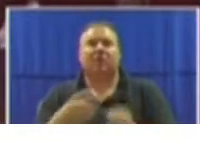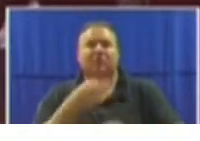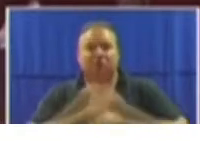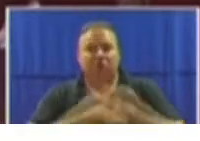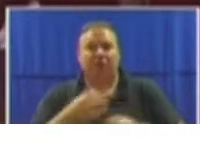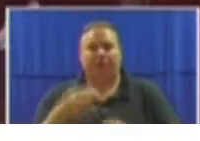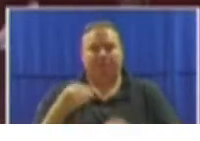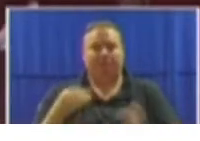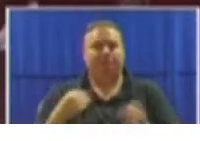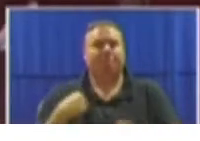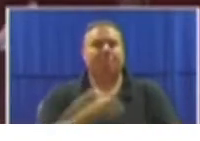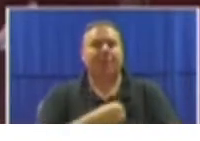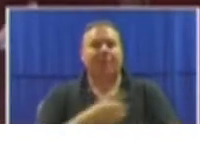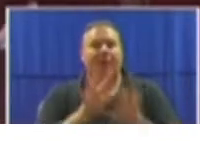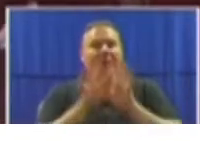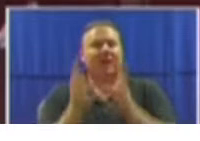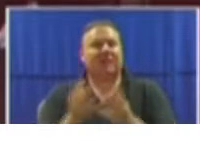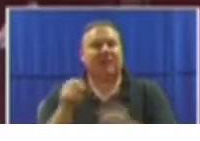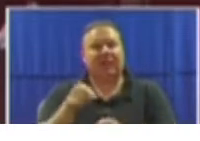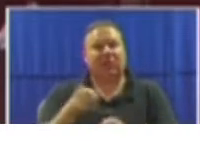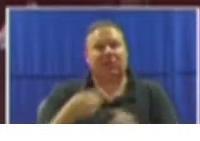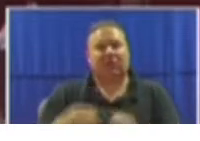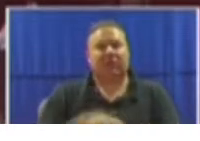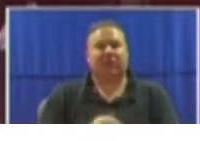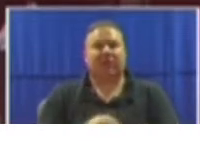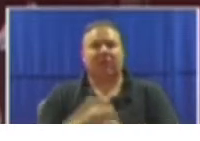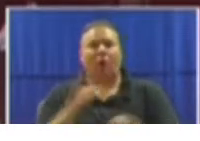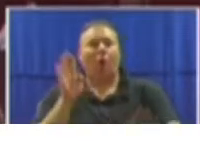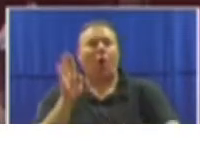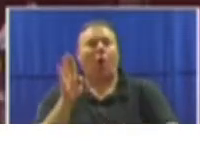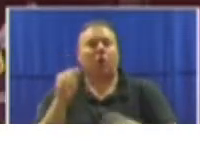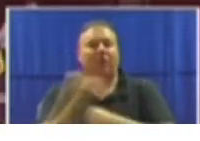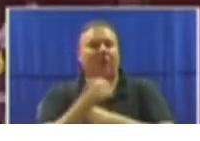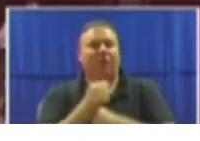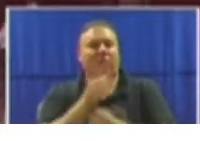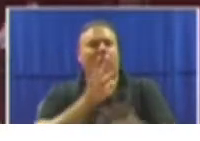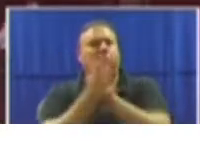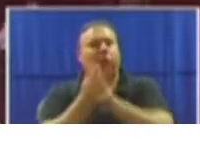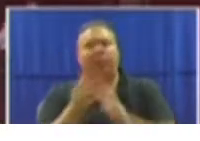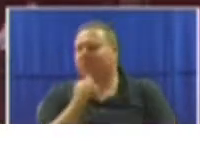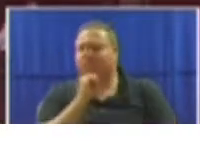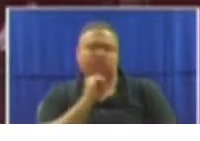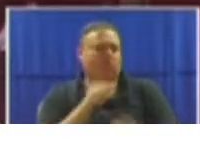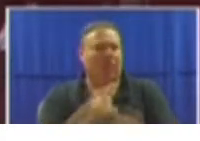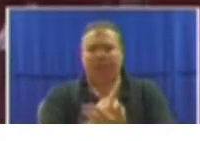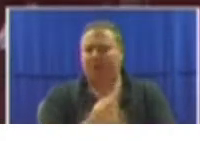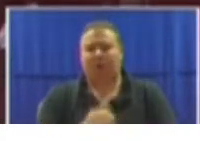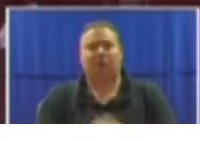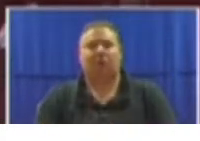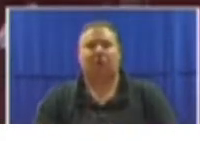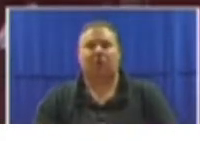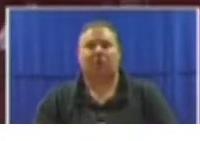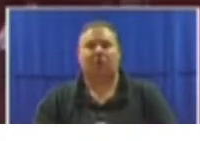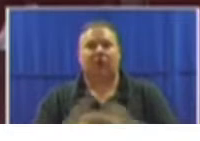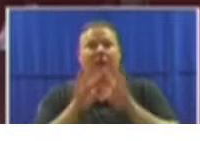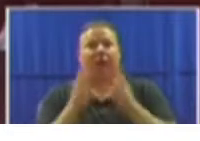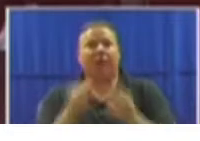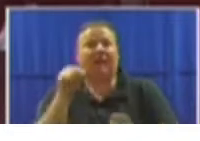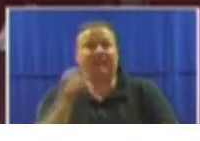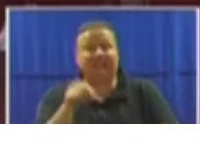a member of the executive contravened an oath of office. The cabinet has been at the center